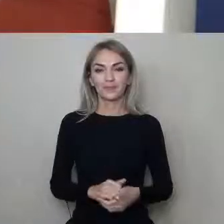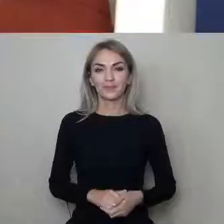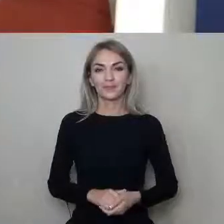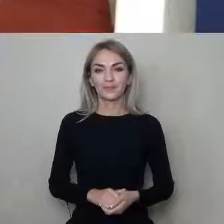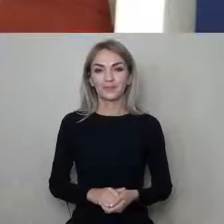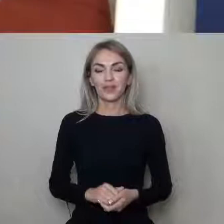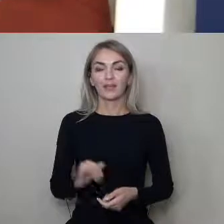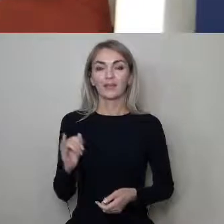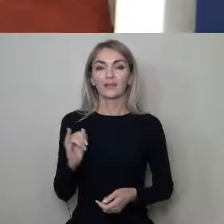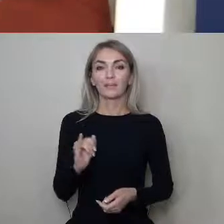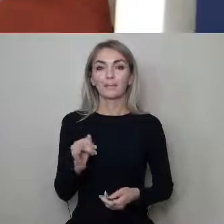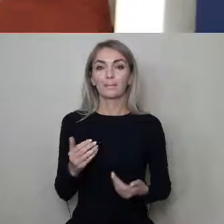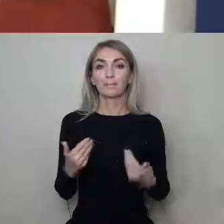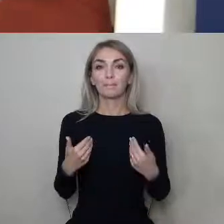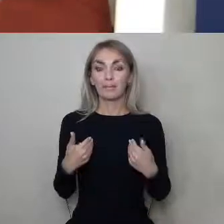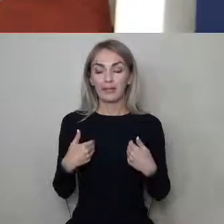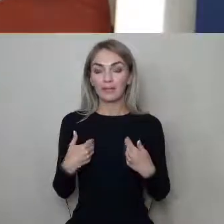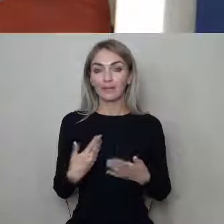by the